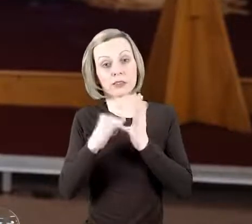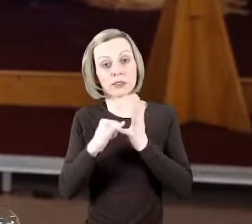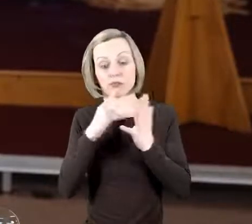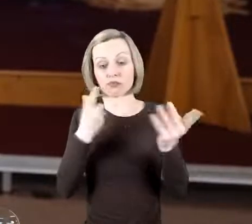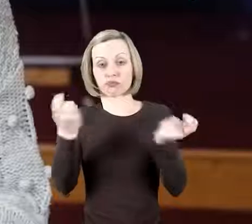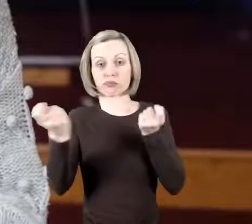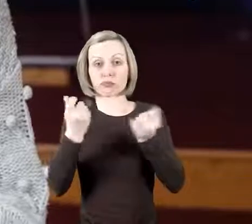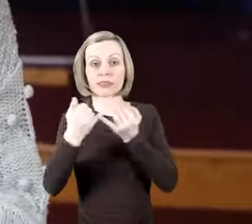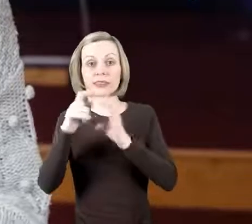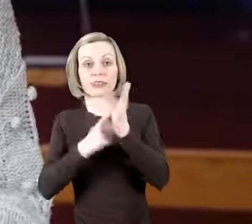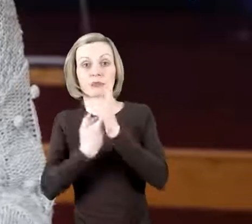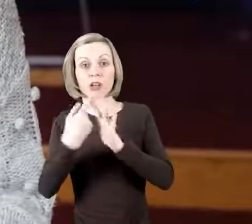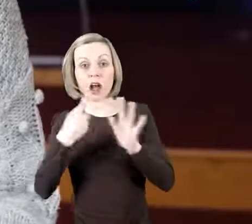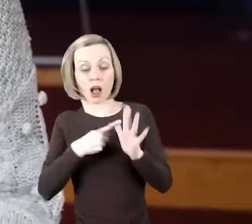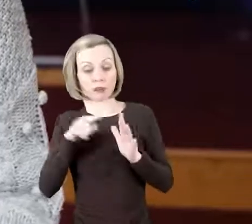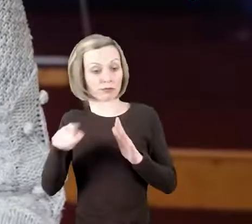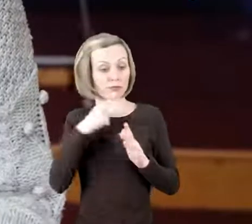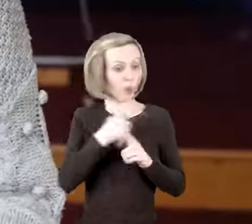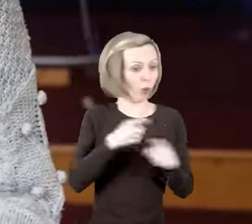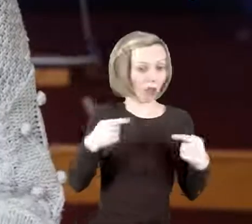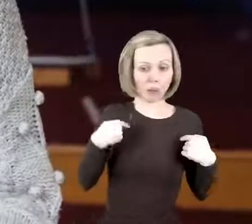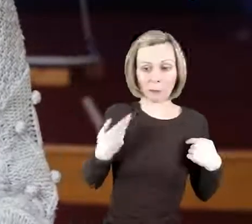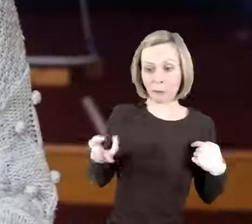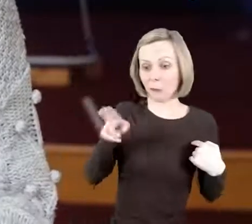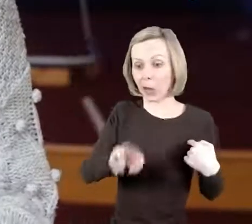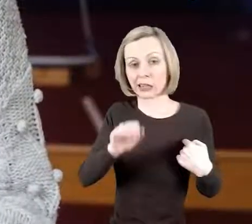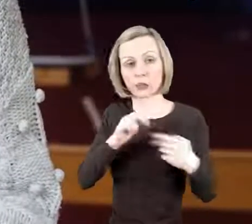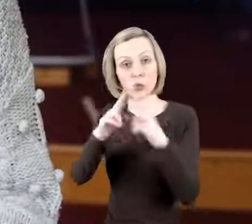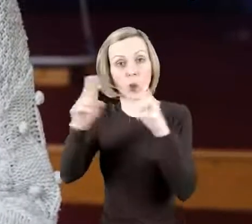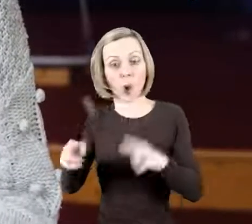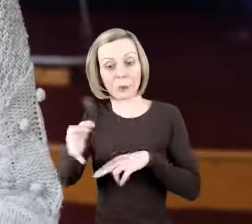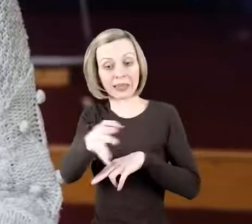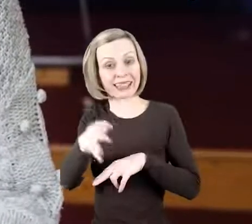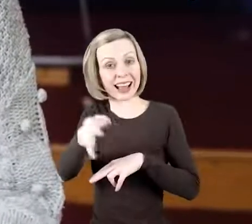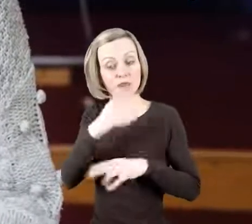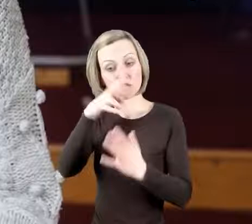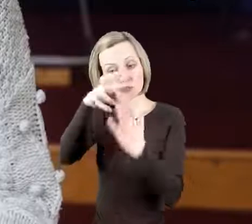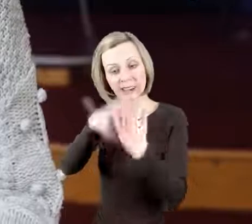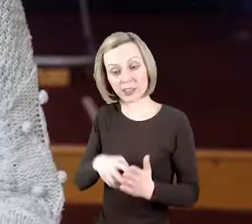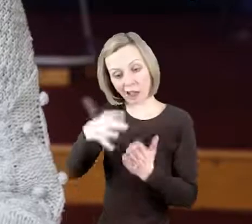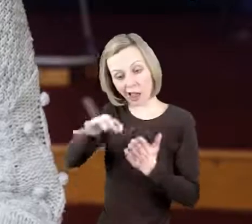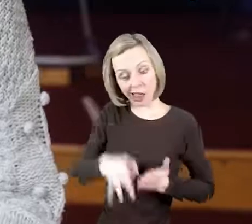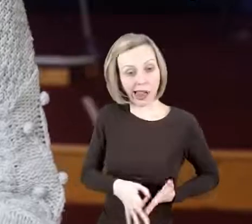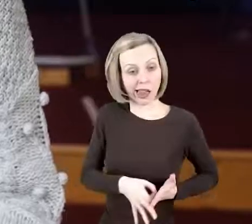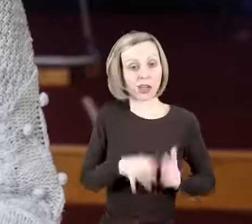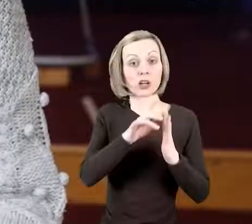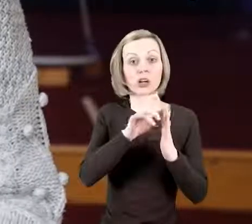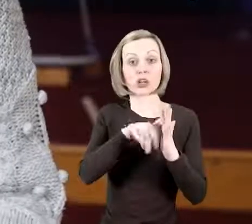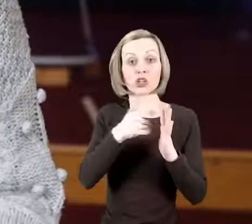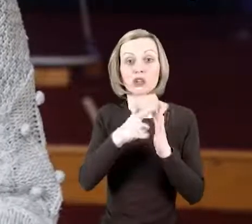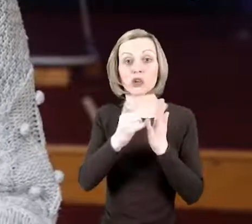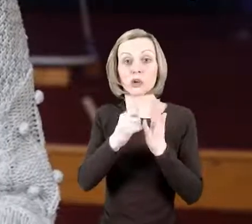to be registered. So Joseph also went up from the town of Nazareth in Galilee to